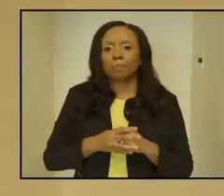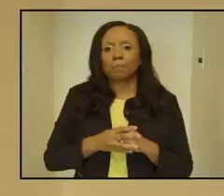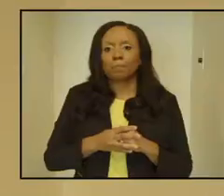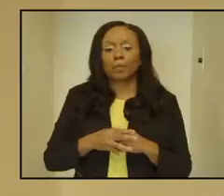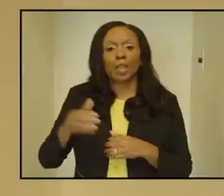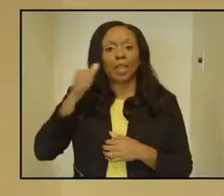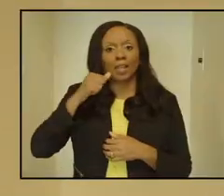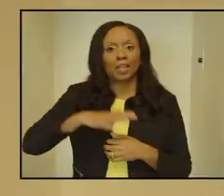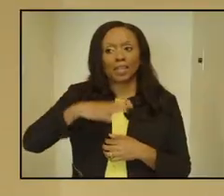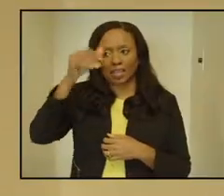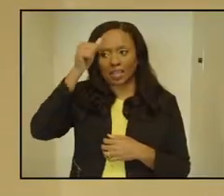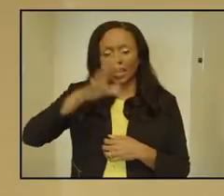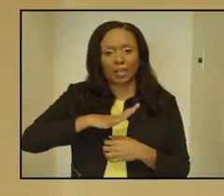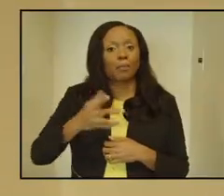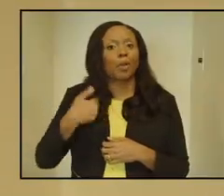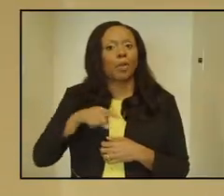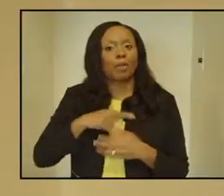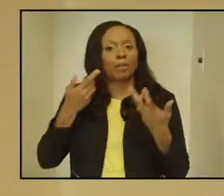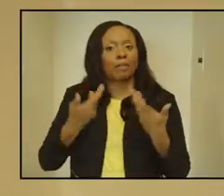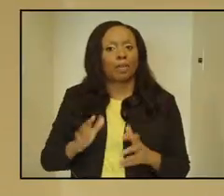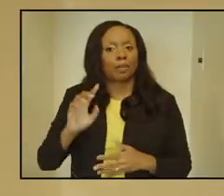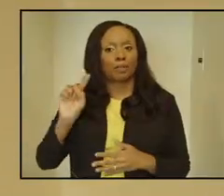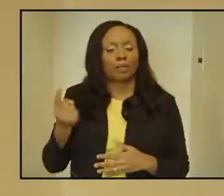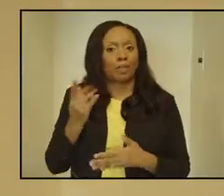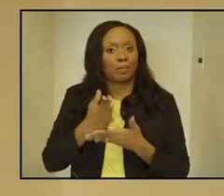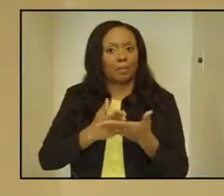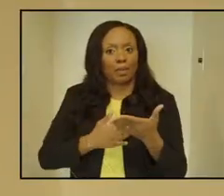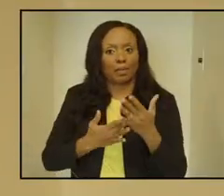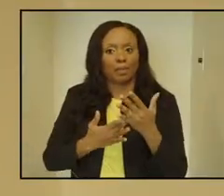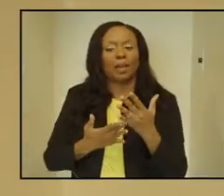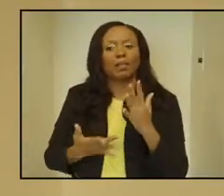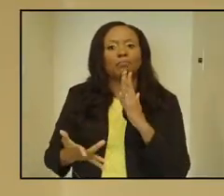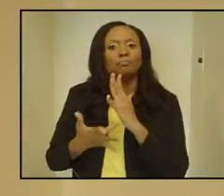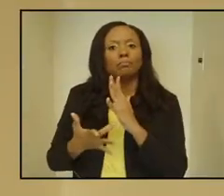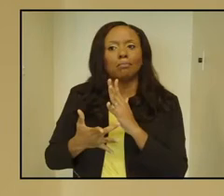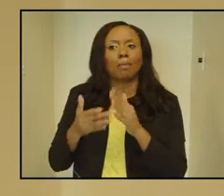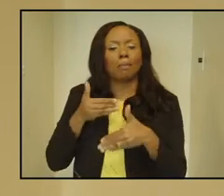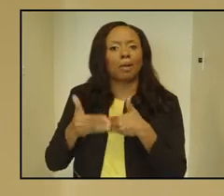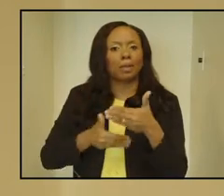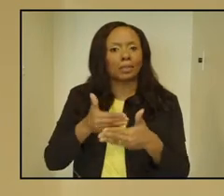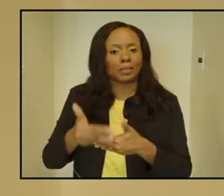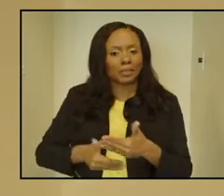the first phase of the digitization process.